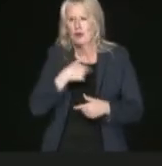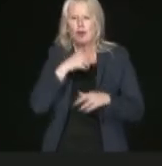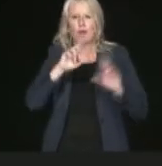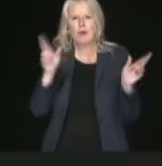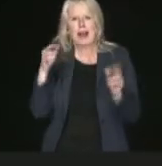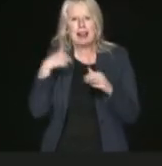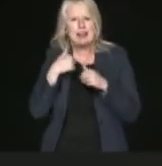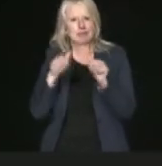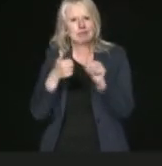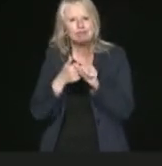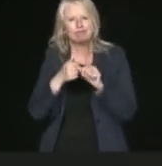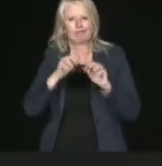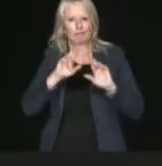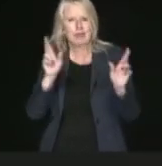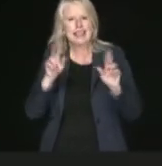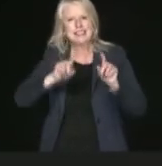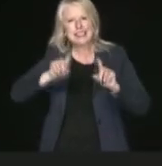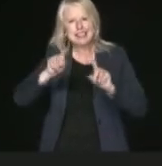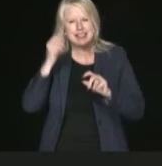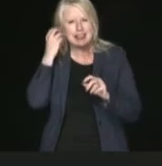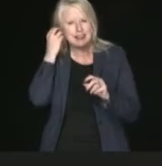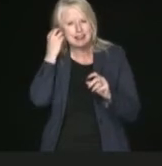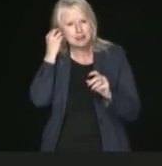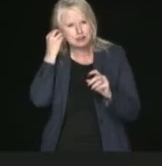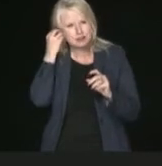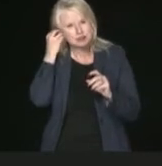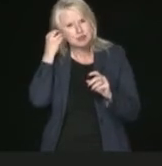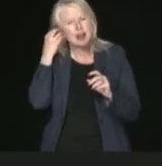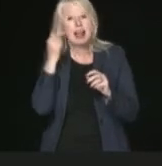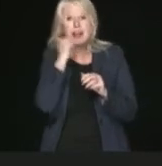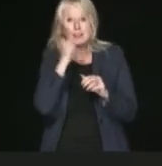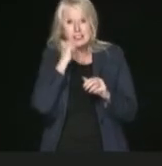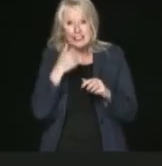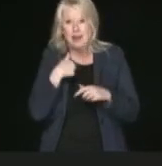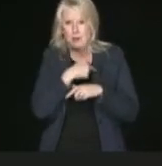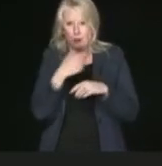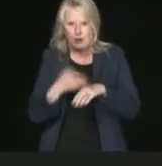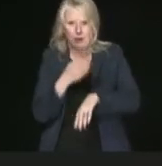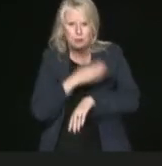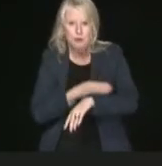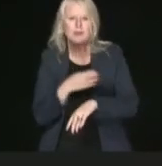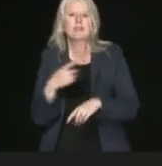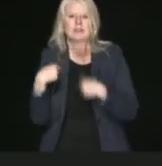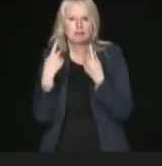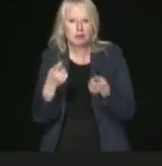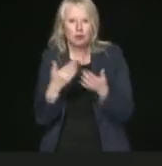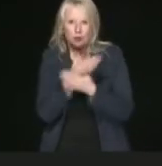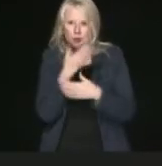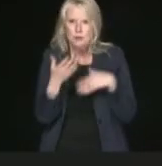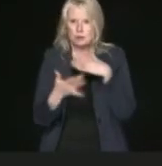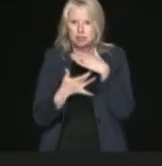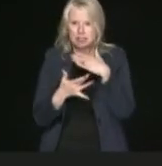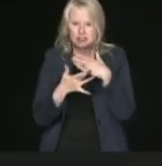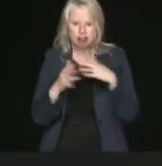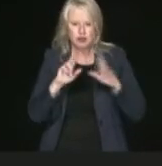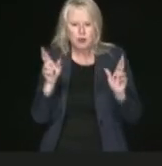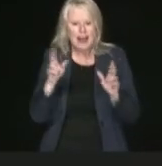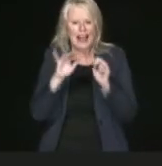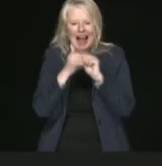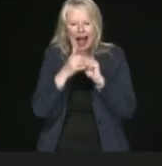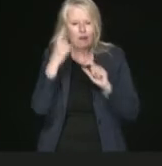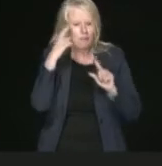better testing protocols, because every single day we're improving them. We will develop new technologies for contact